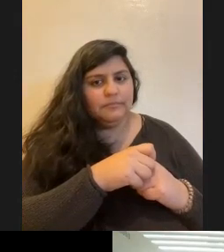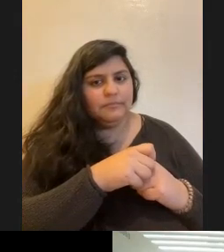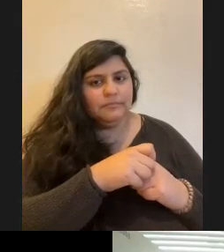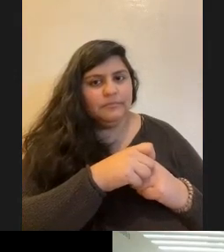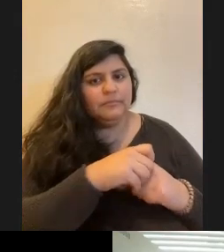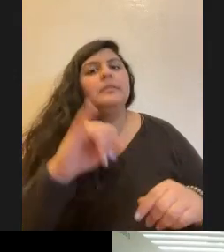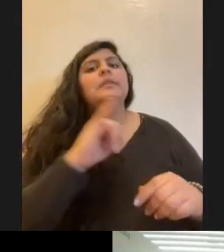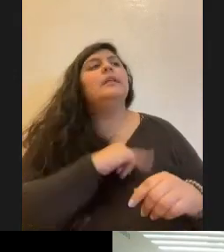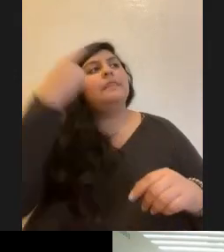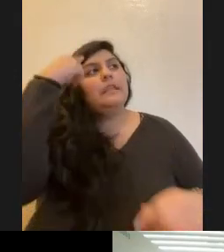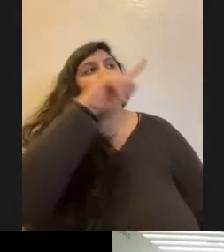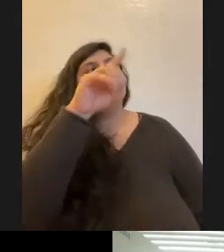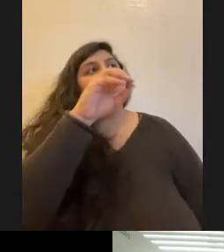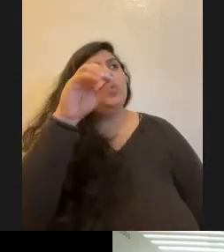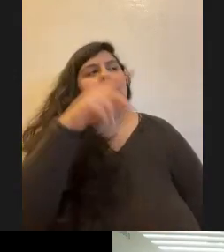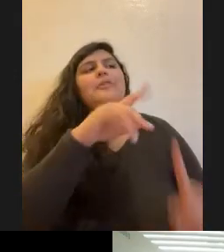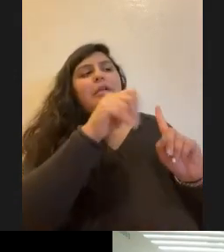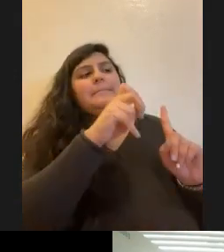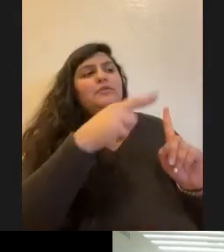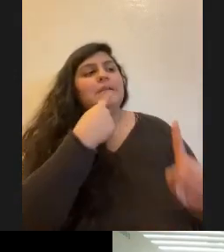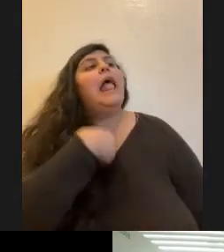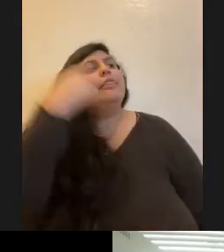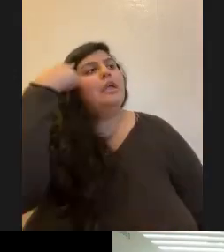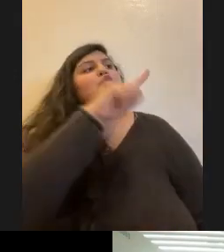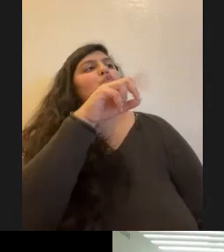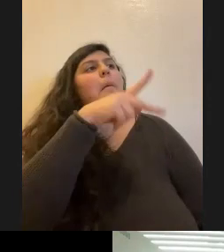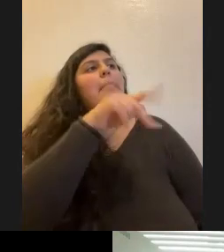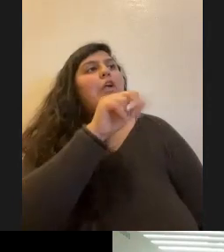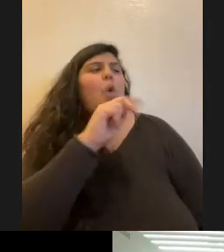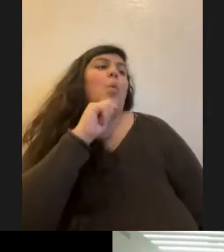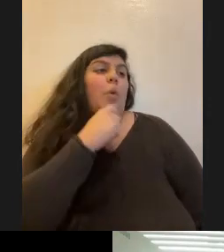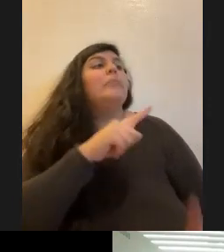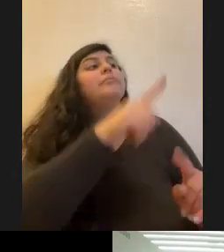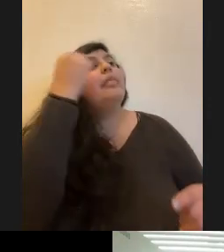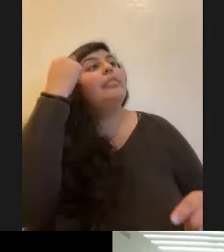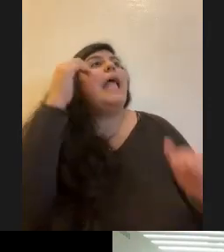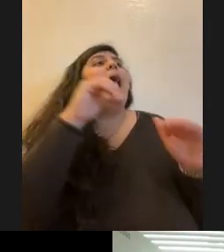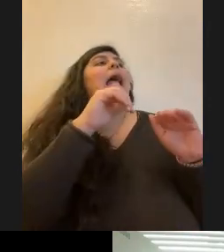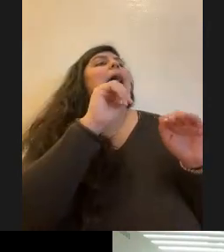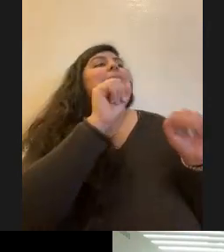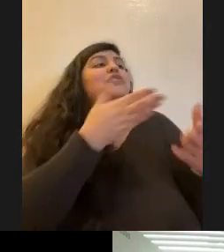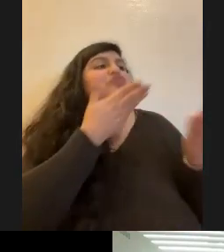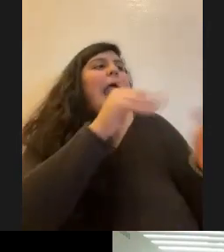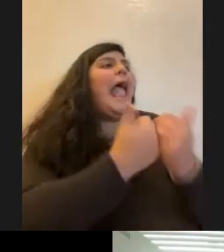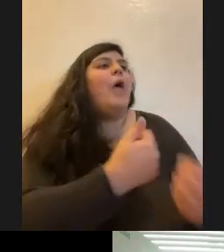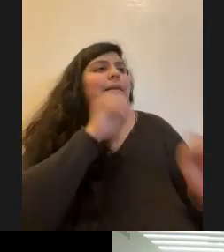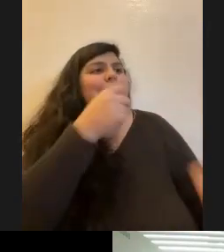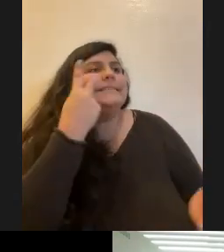I think zooplankton are, this is from Jasper. I think zooplankton are cool. Do you have any tips on how I can see them more frequently? I don't have a boat,